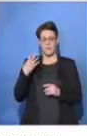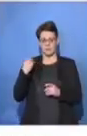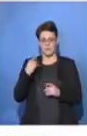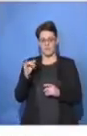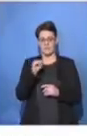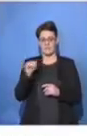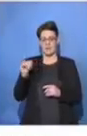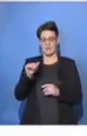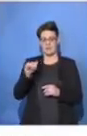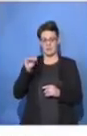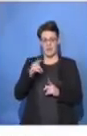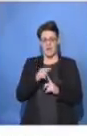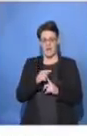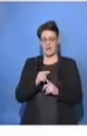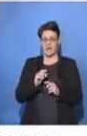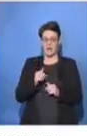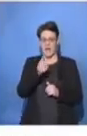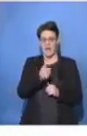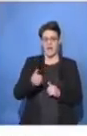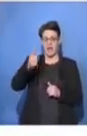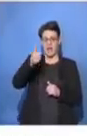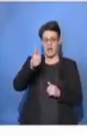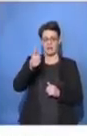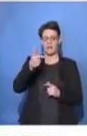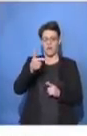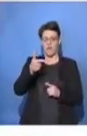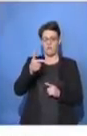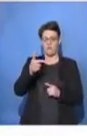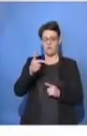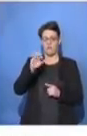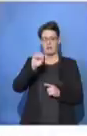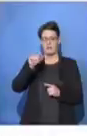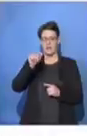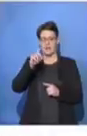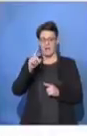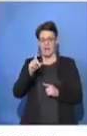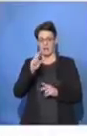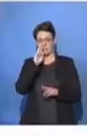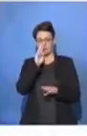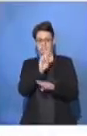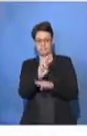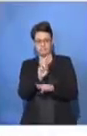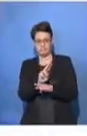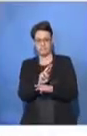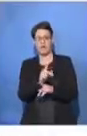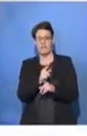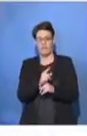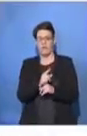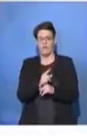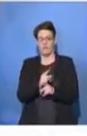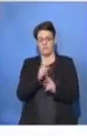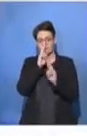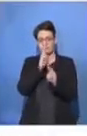of Zambia and Head of the SADC Electoral Observation Mission to the Republic of South Africa.